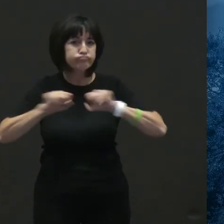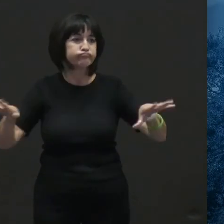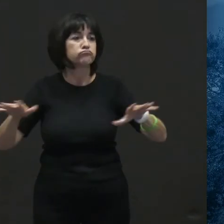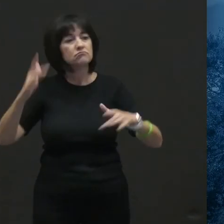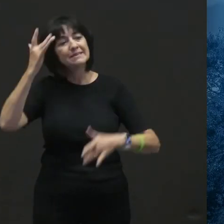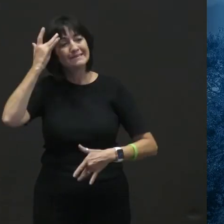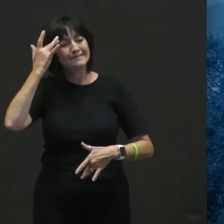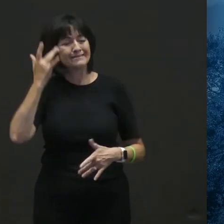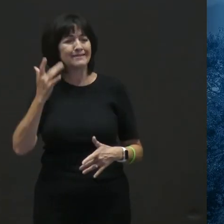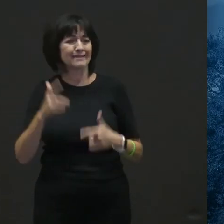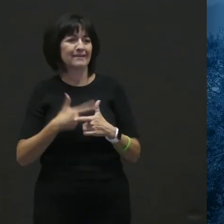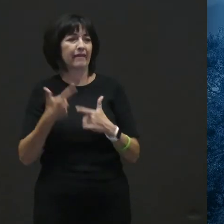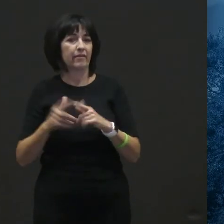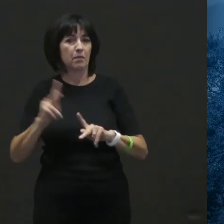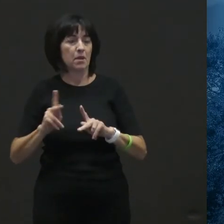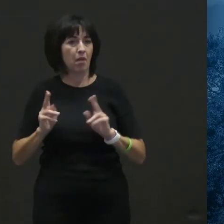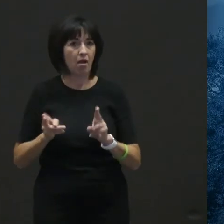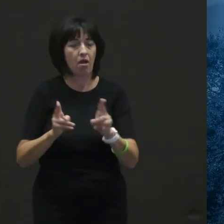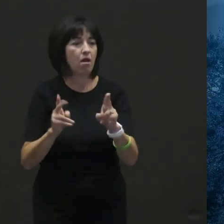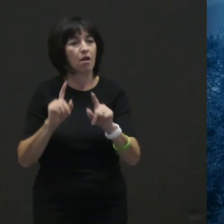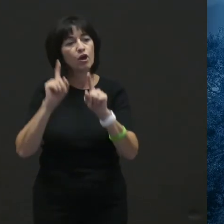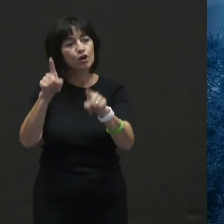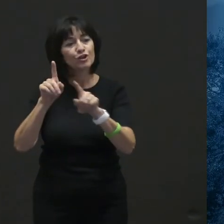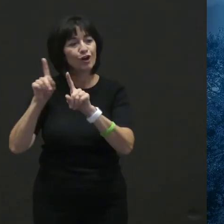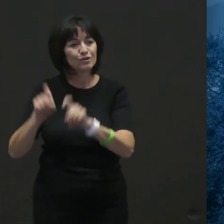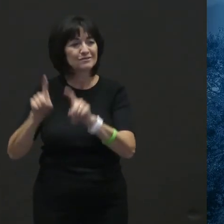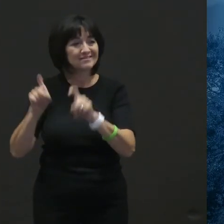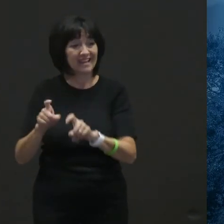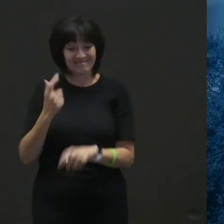fashion. So, any message that we have from,